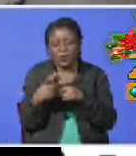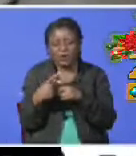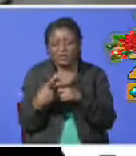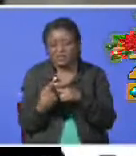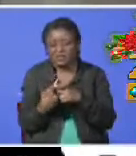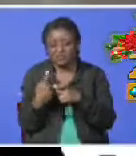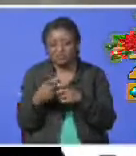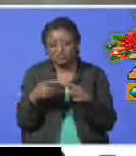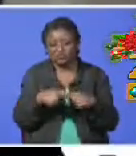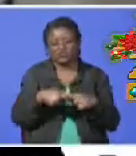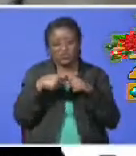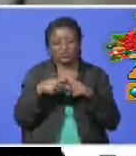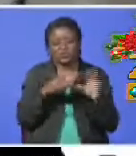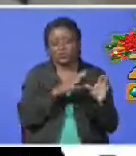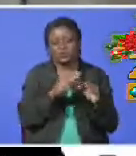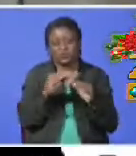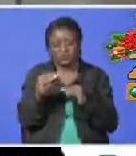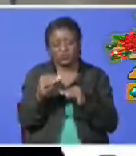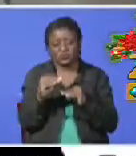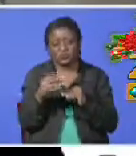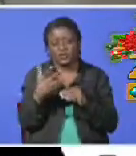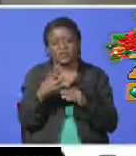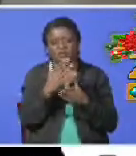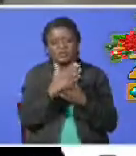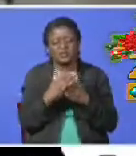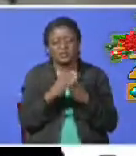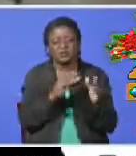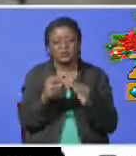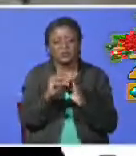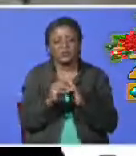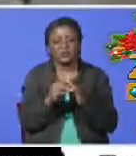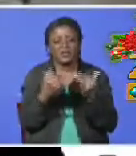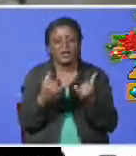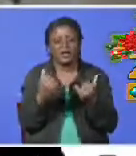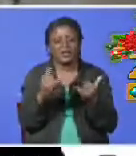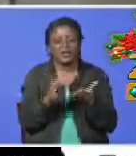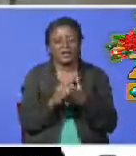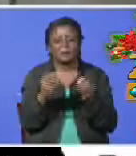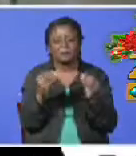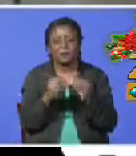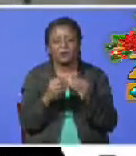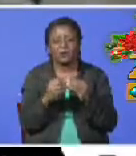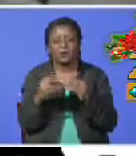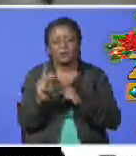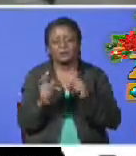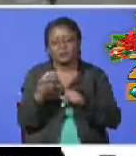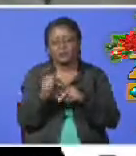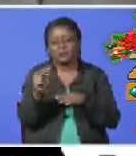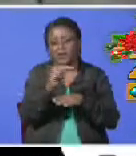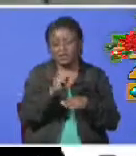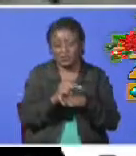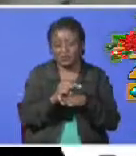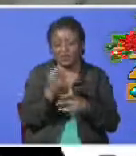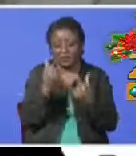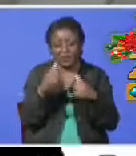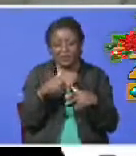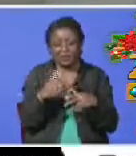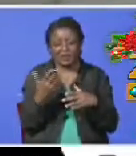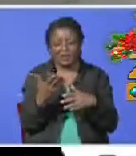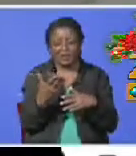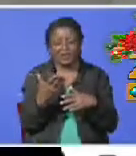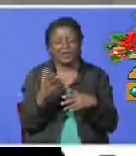with more Nasuvians coming over, they don't like the quarantine. So the alternate testing and more testing is a good